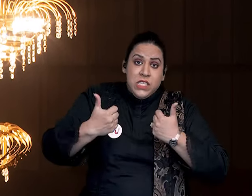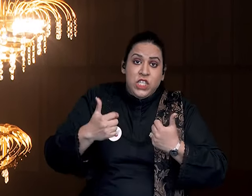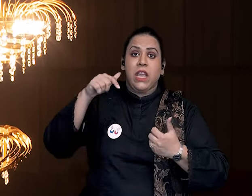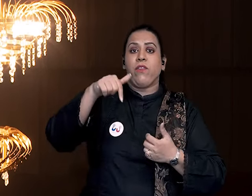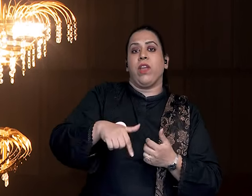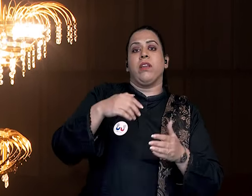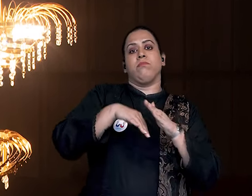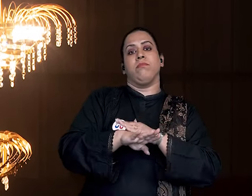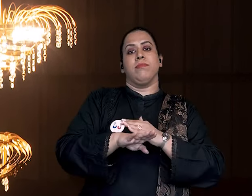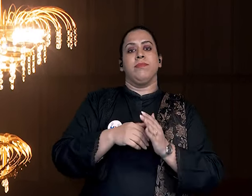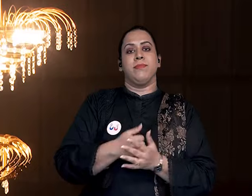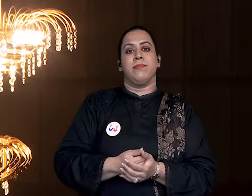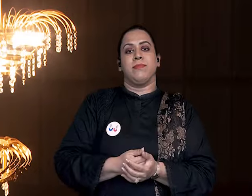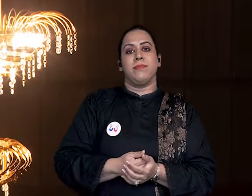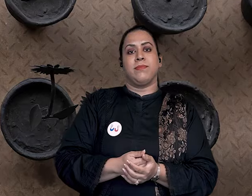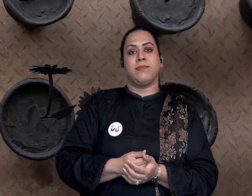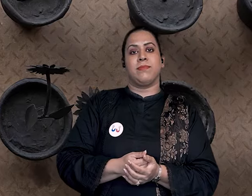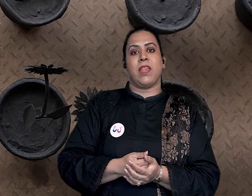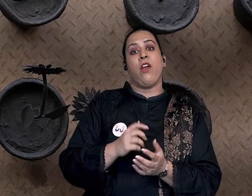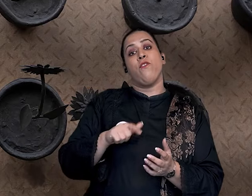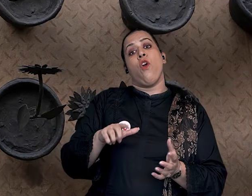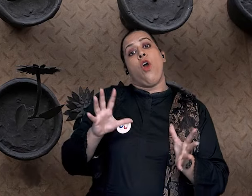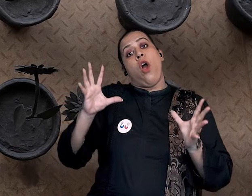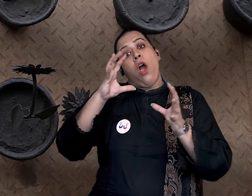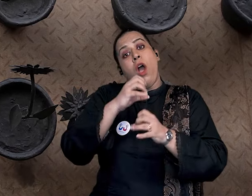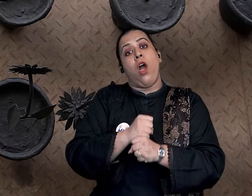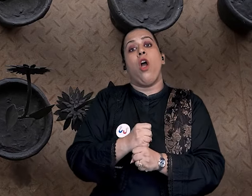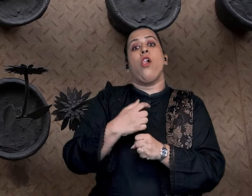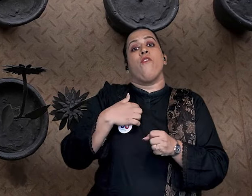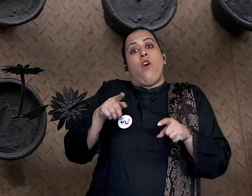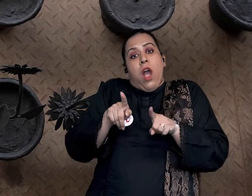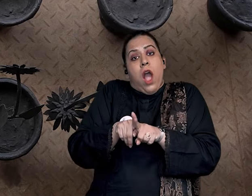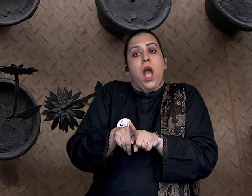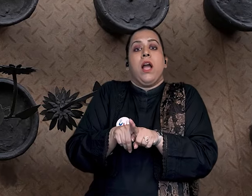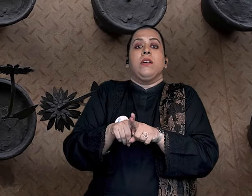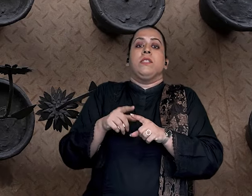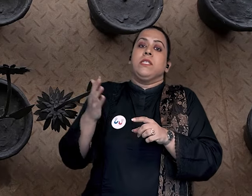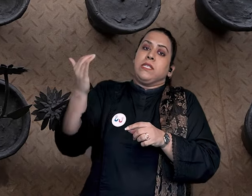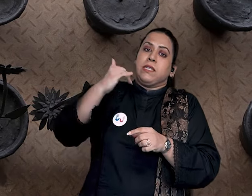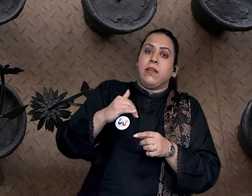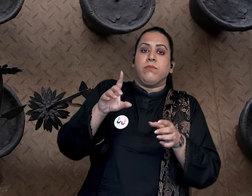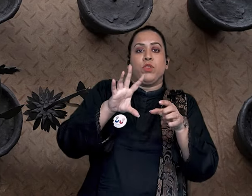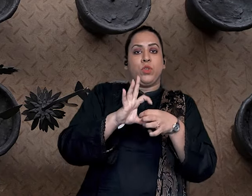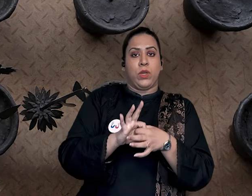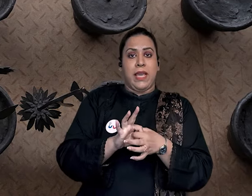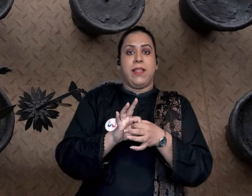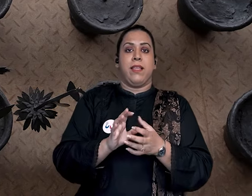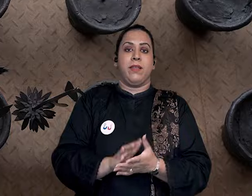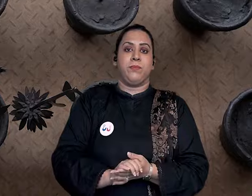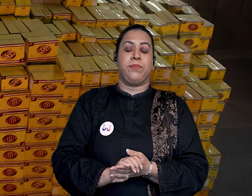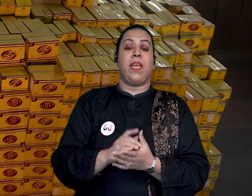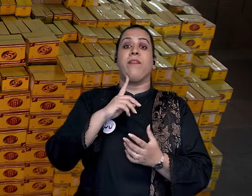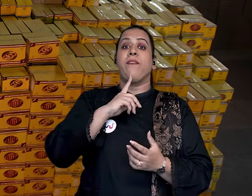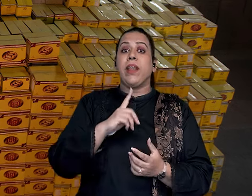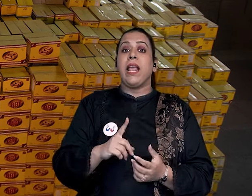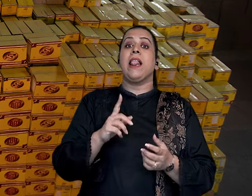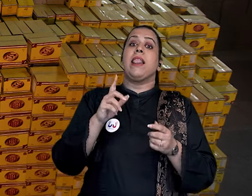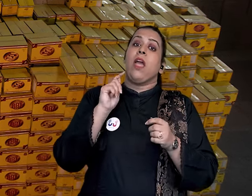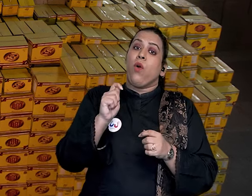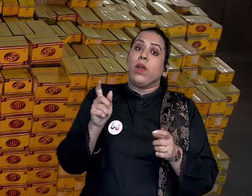was a challenging project to allow these creative people to come and think about how I